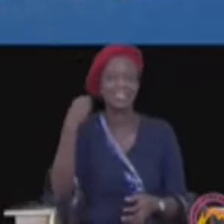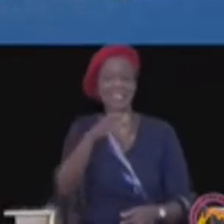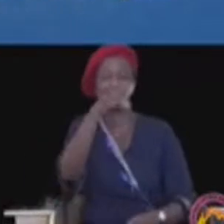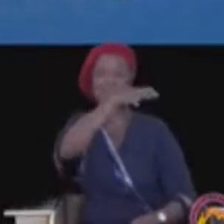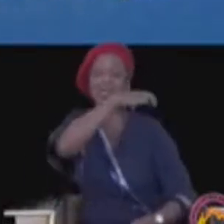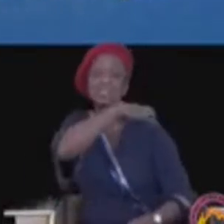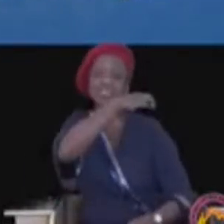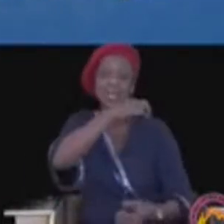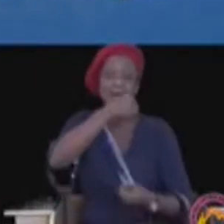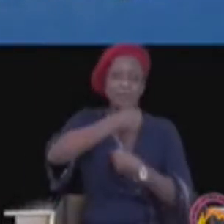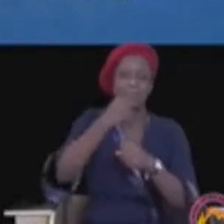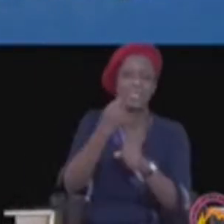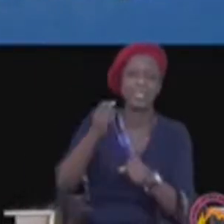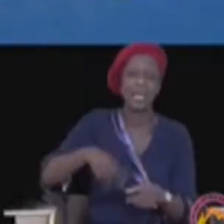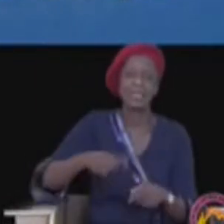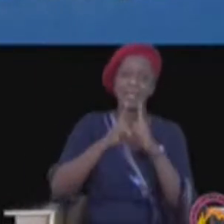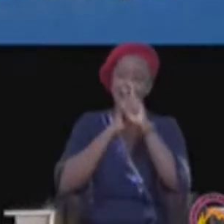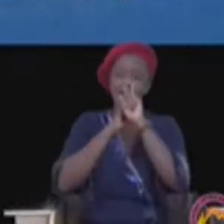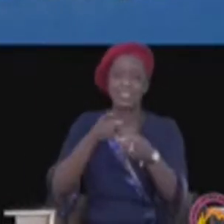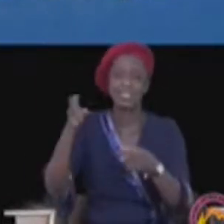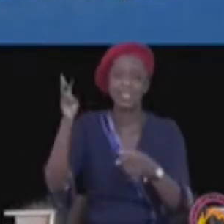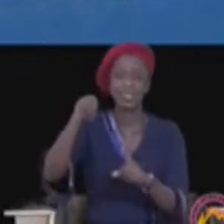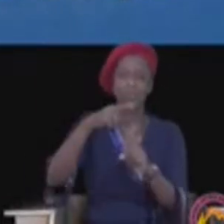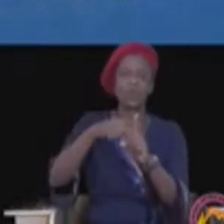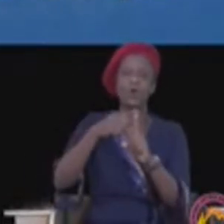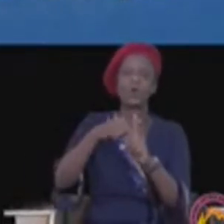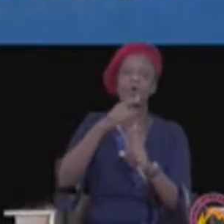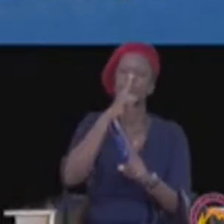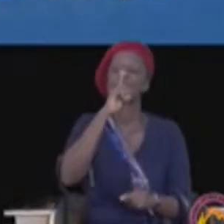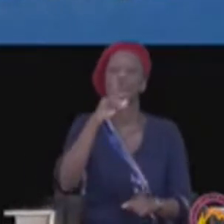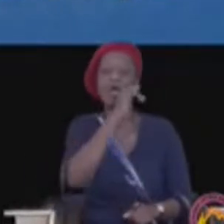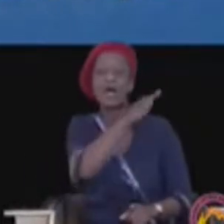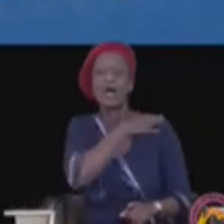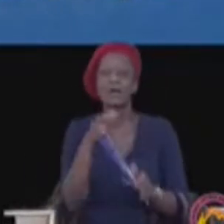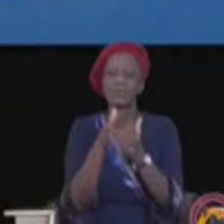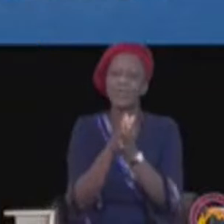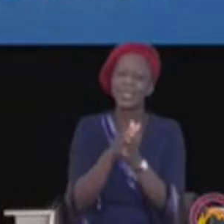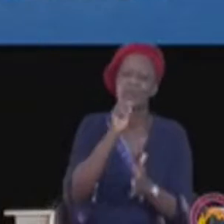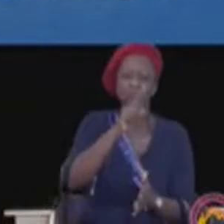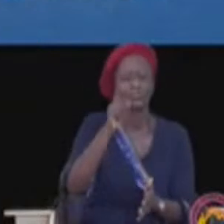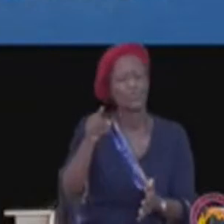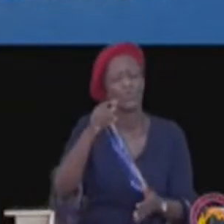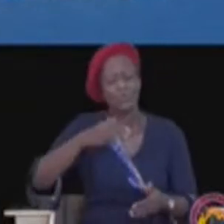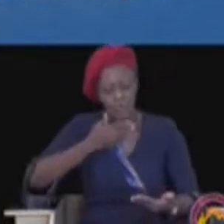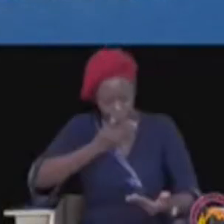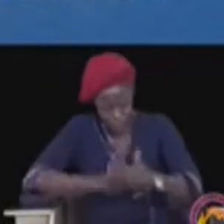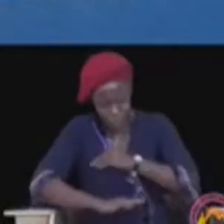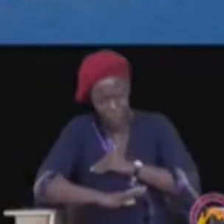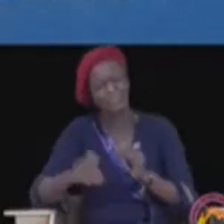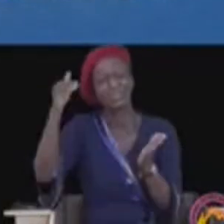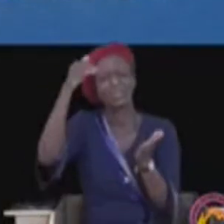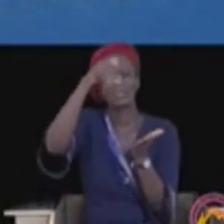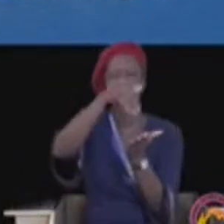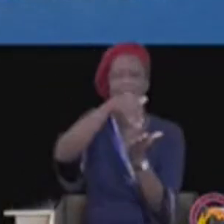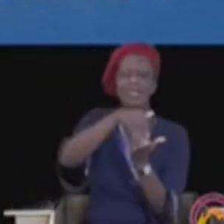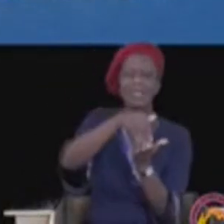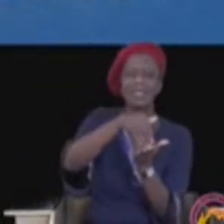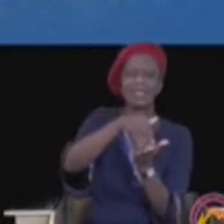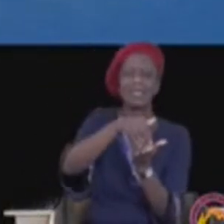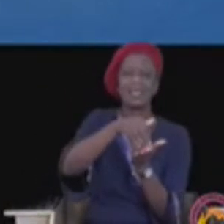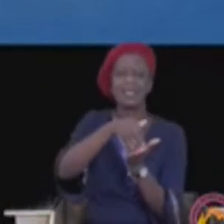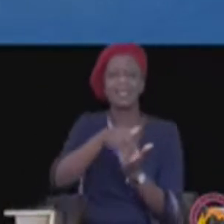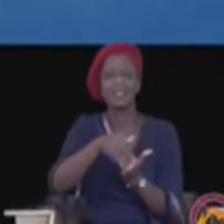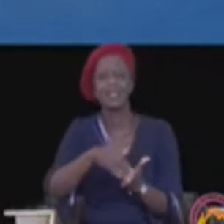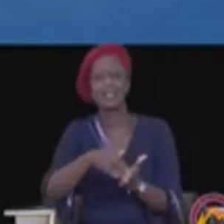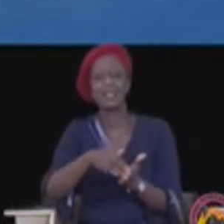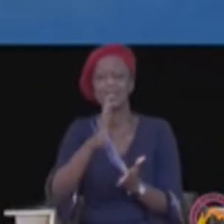made answered in words through in pain. You must be born again. You